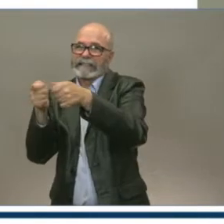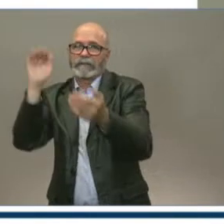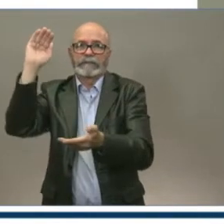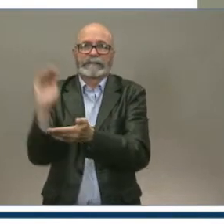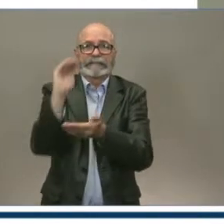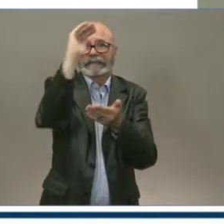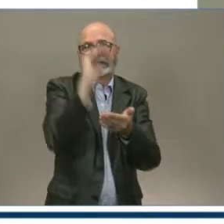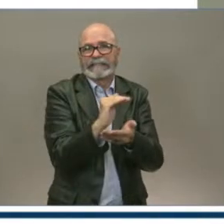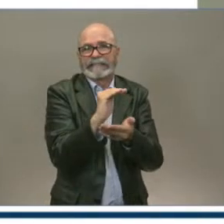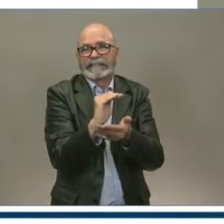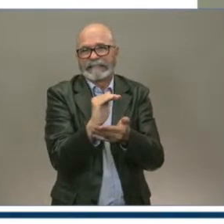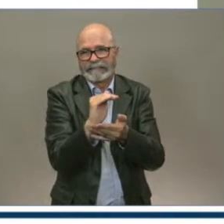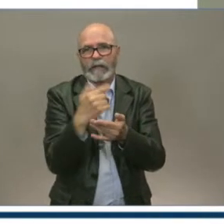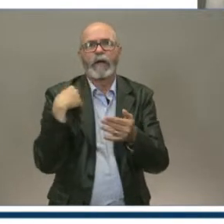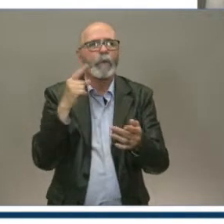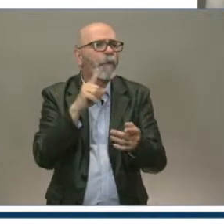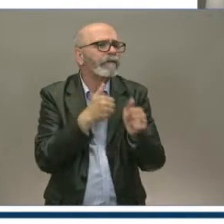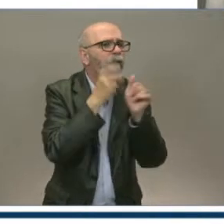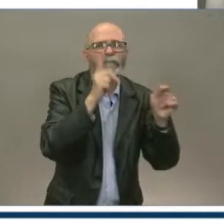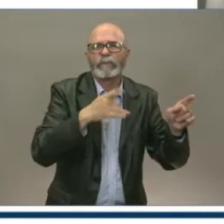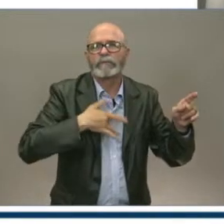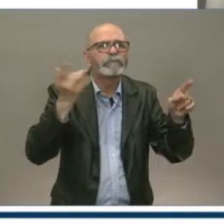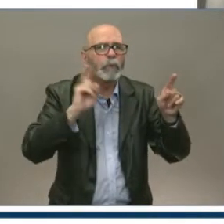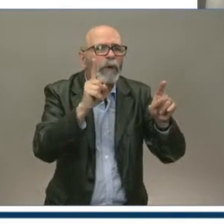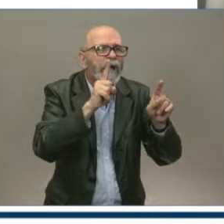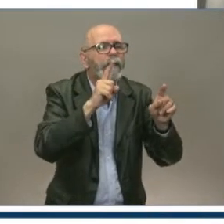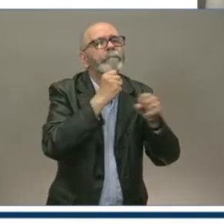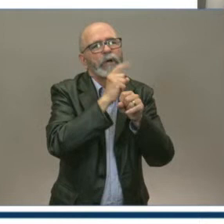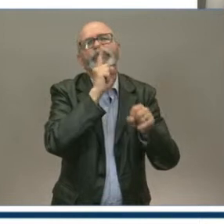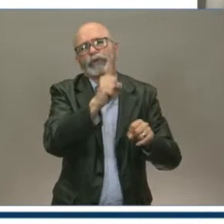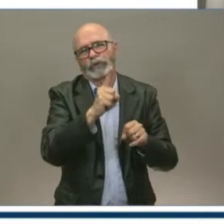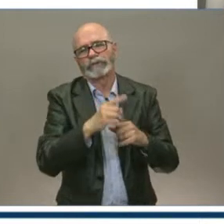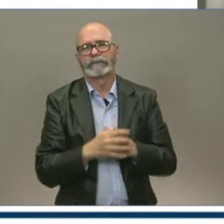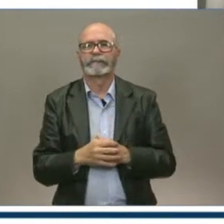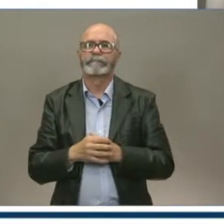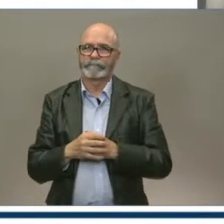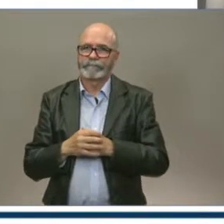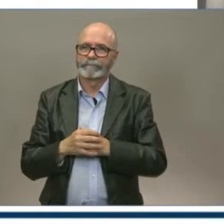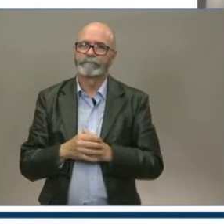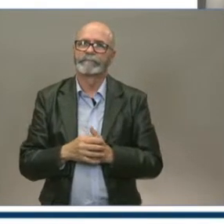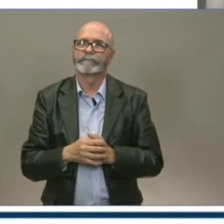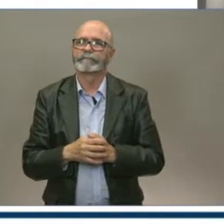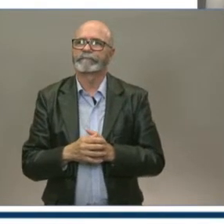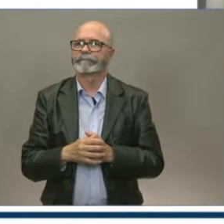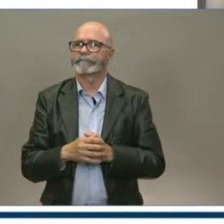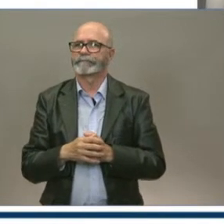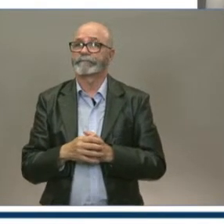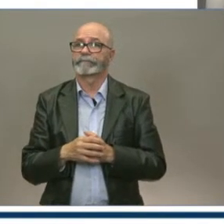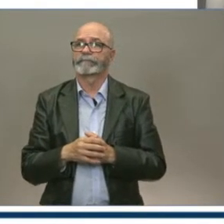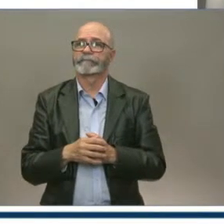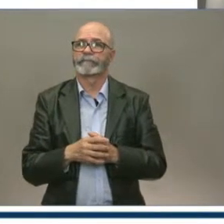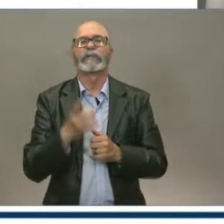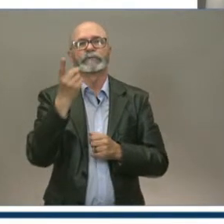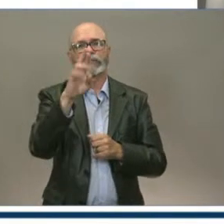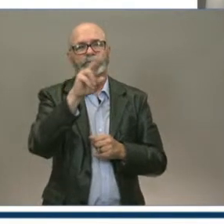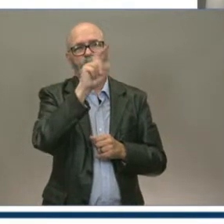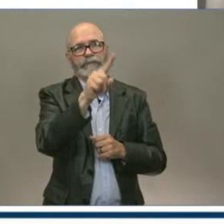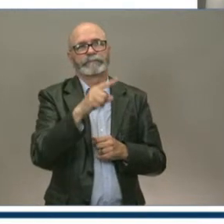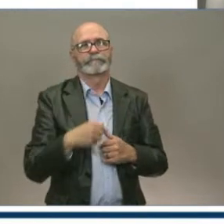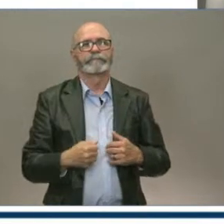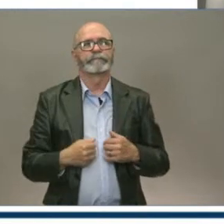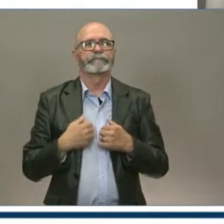of cases. Go ahead with your follow-up, John. Thank you. This is again for Dr. Strang. You're now